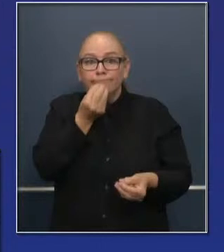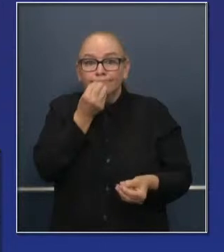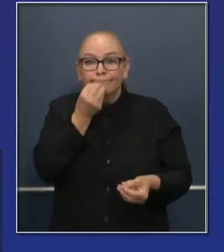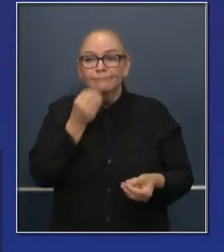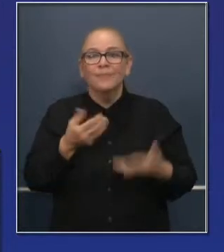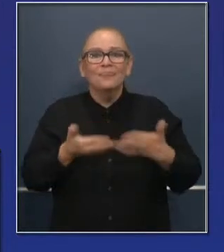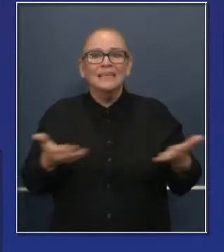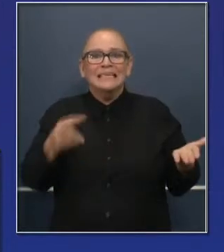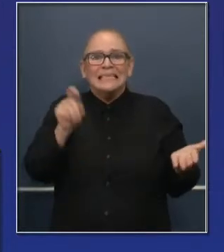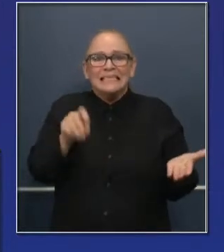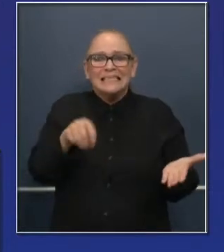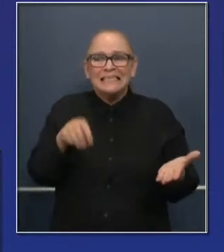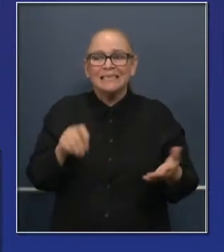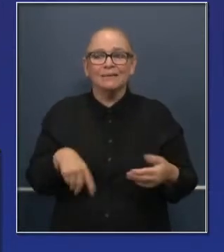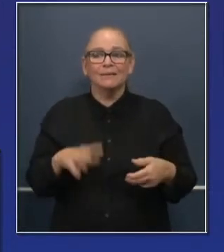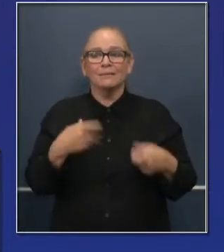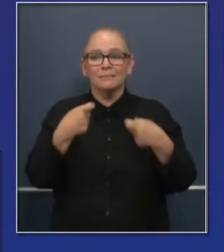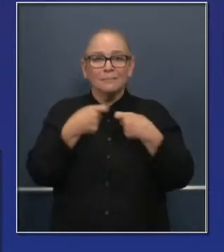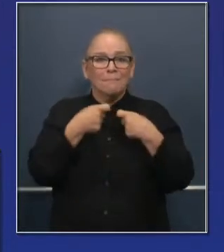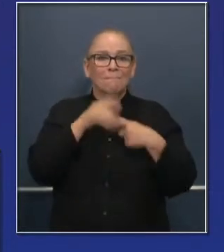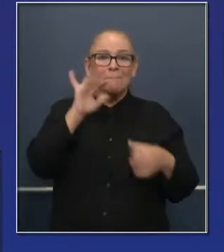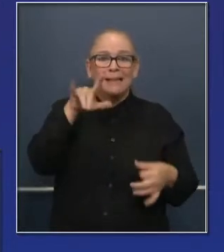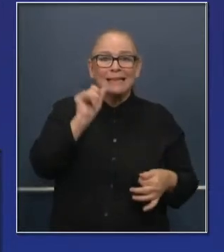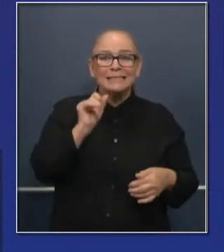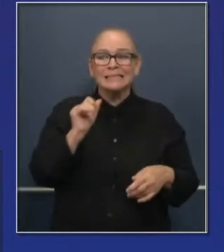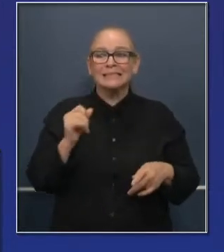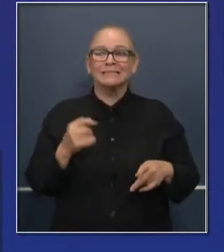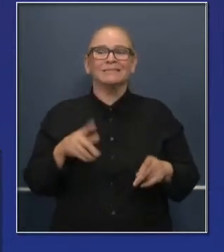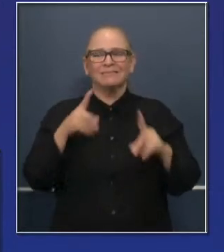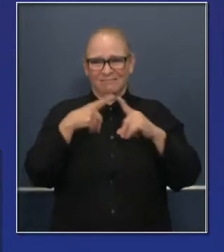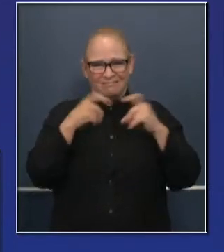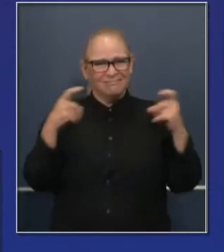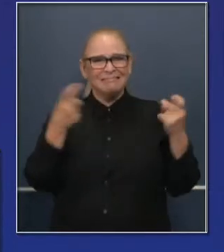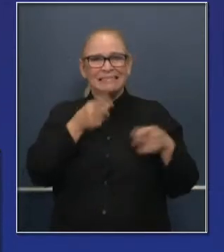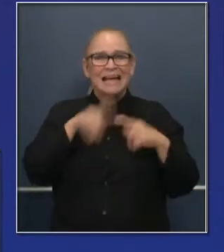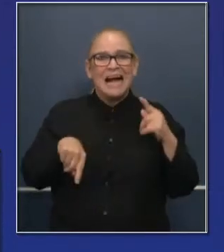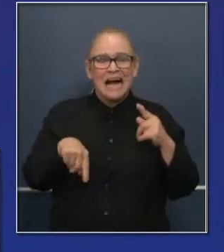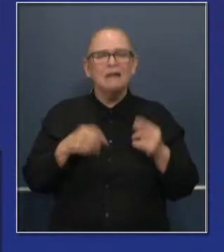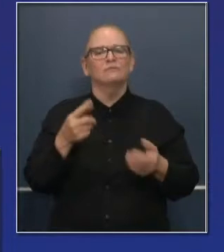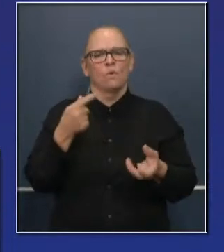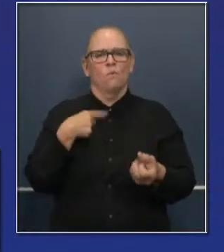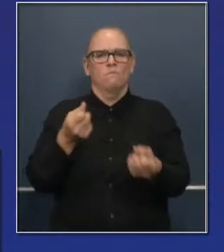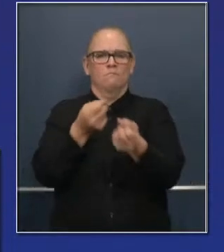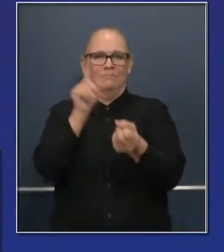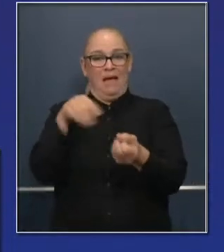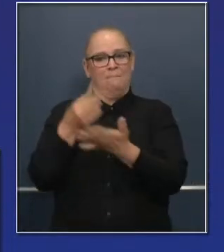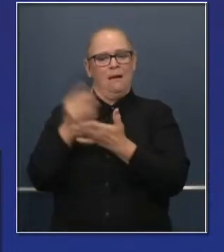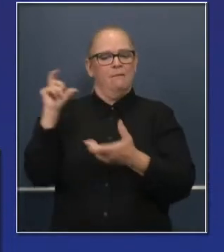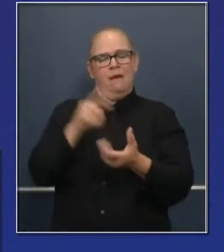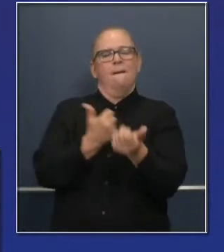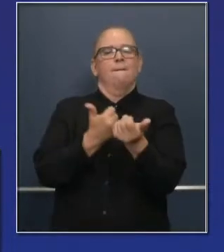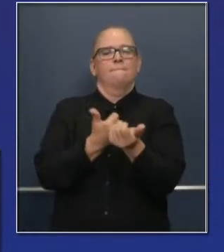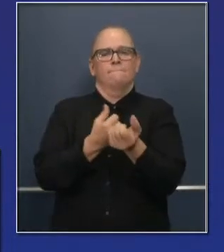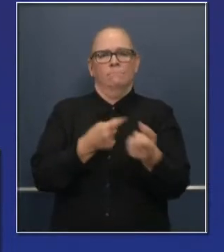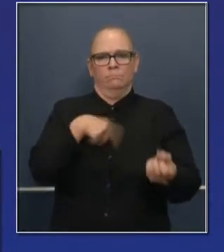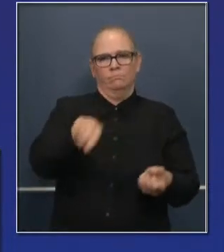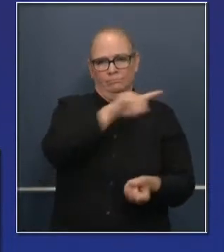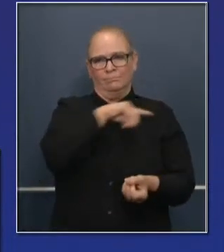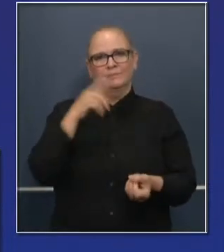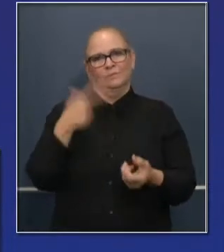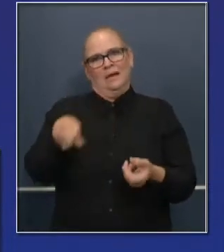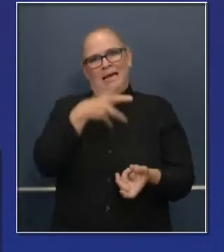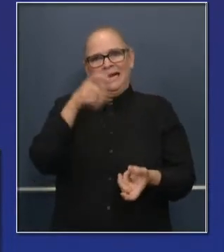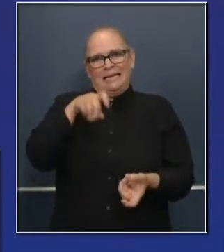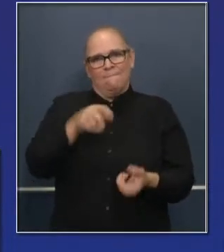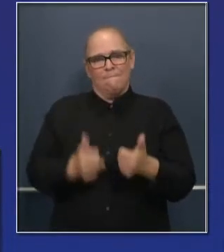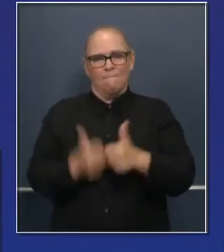and the like, again, focusing on the most vulnerable and the most vulnerable families. And remember, this is, and